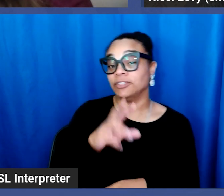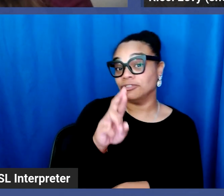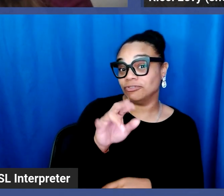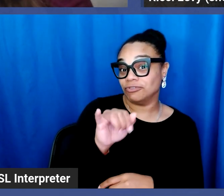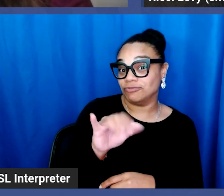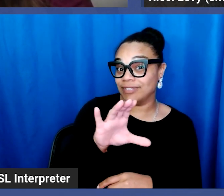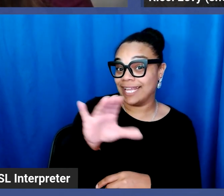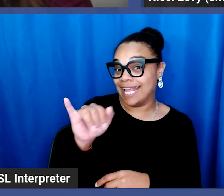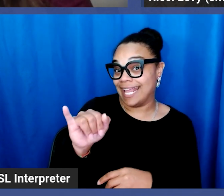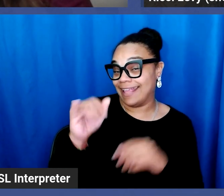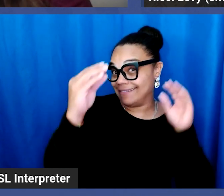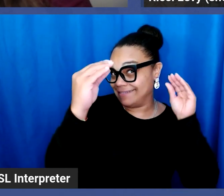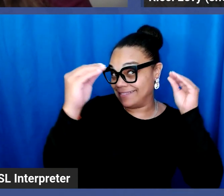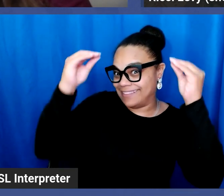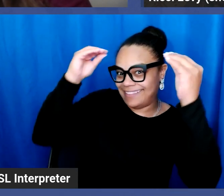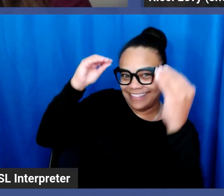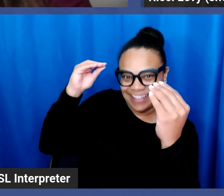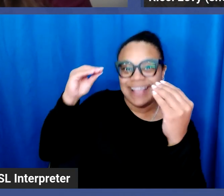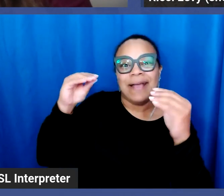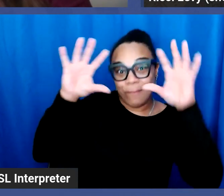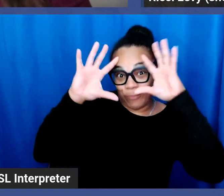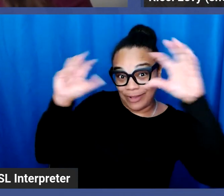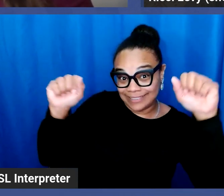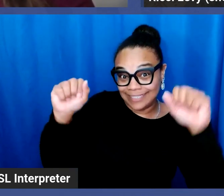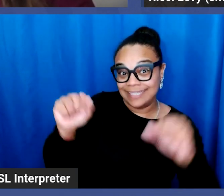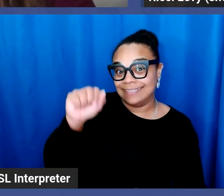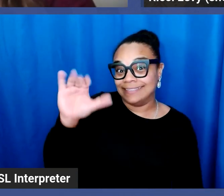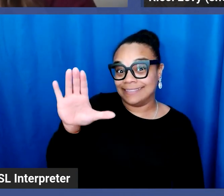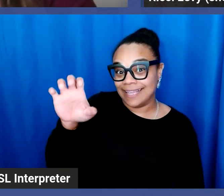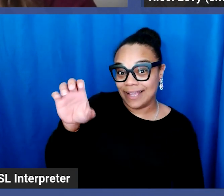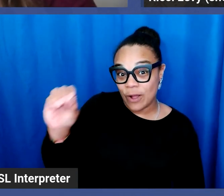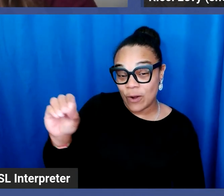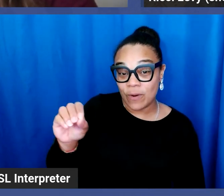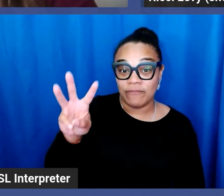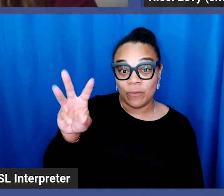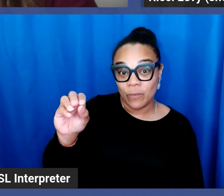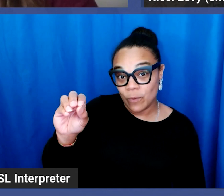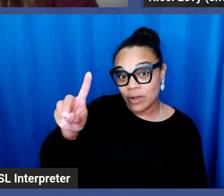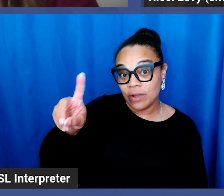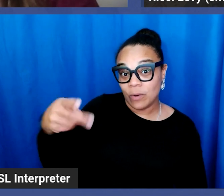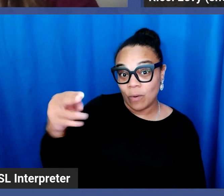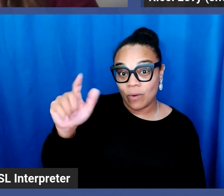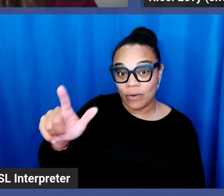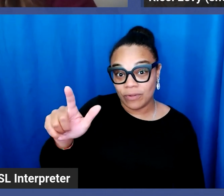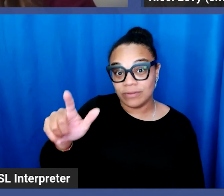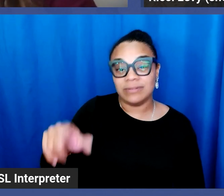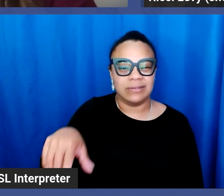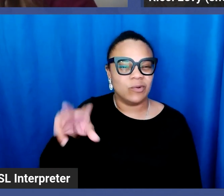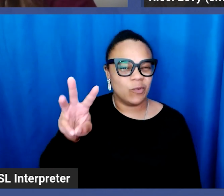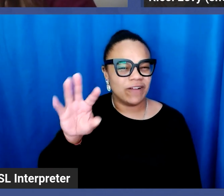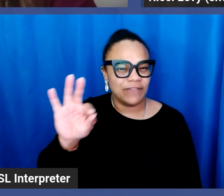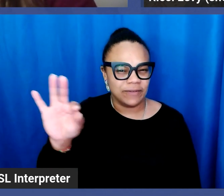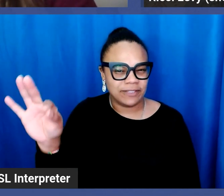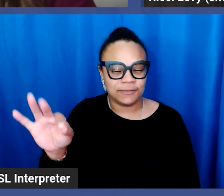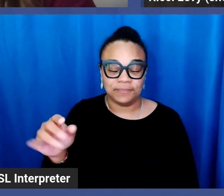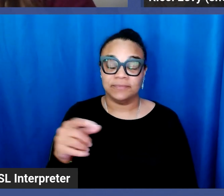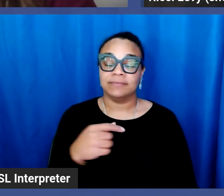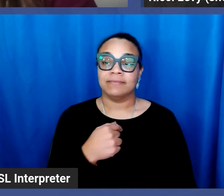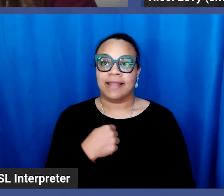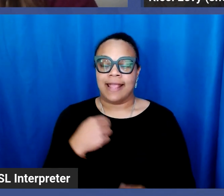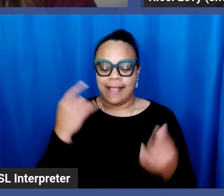and CEO of the Woodhull Freedom Foundation. And I'm thinking about the past